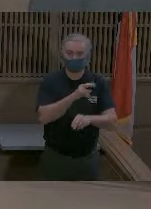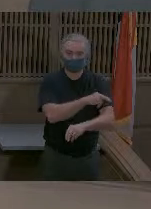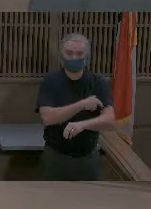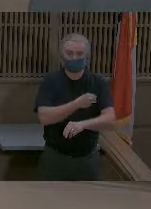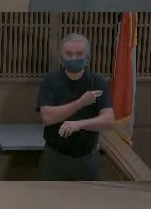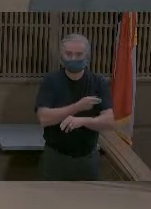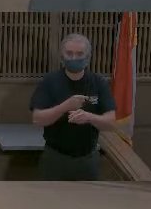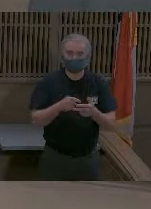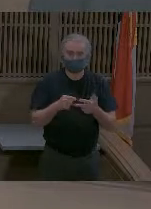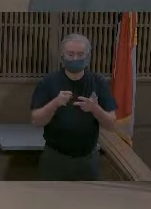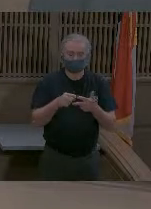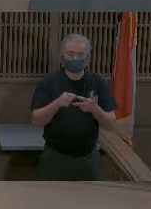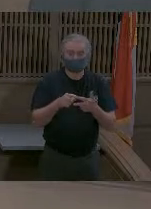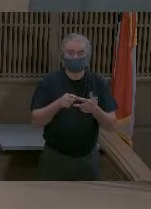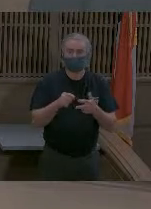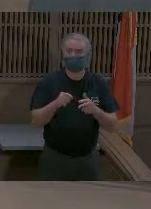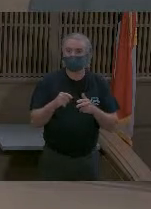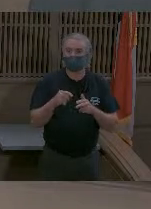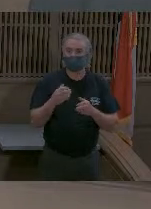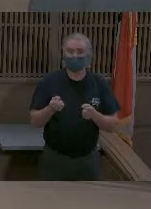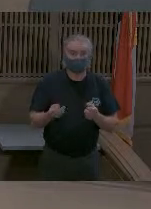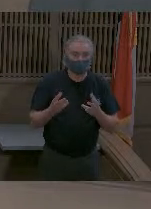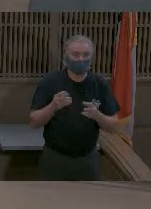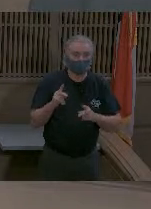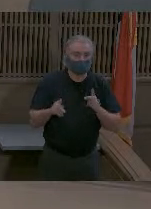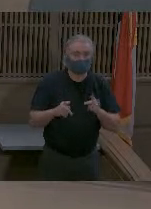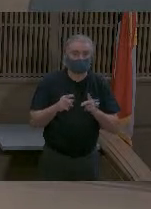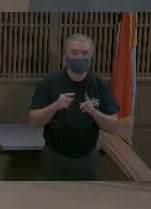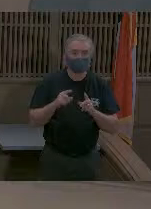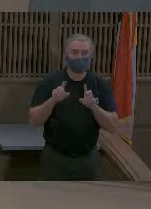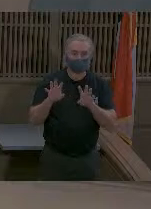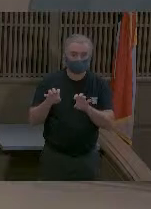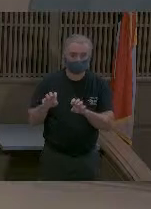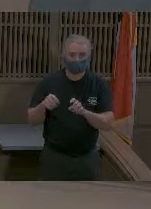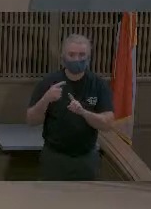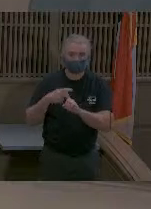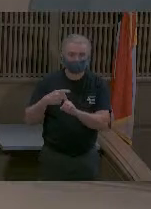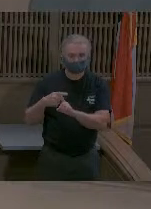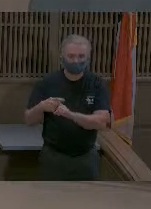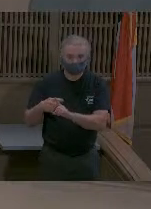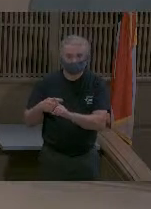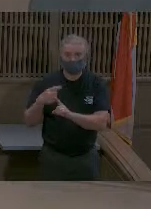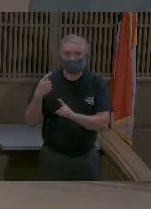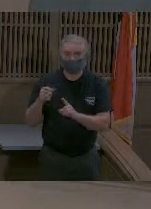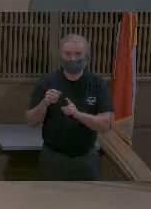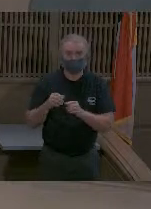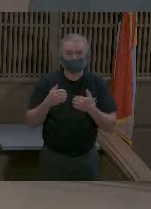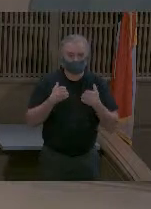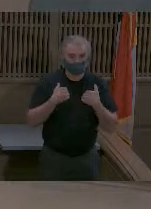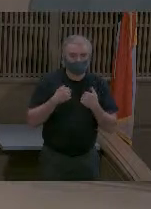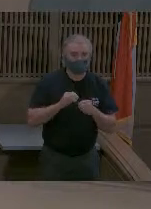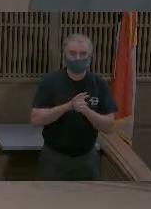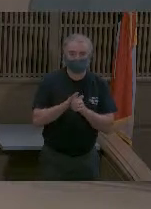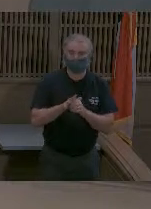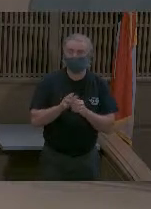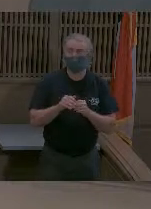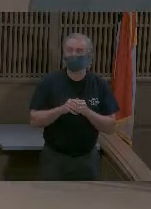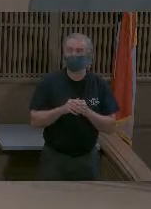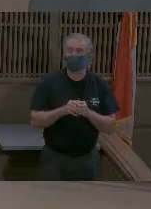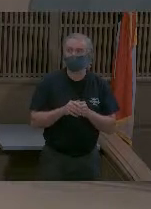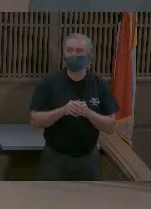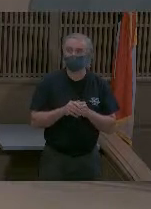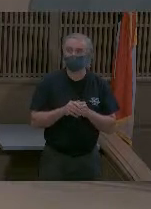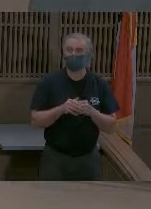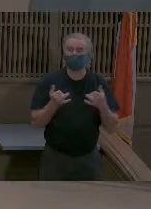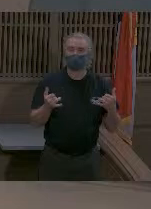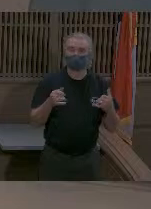positivity rate. As I indicated last week, the models that they use at Phoebe Putney indicated that we had